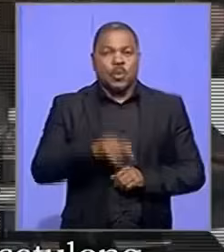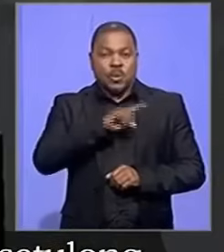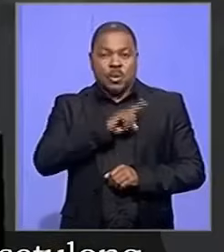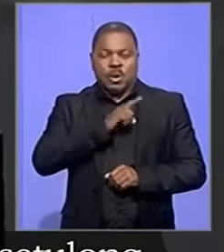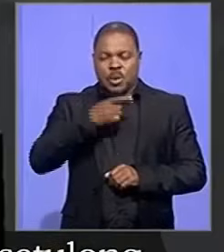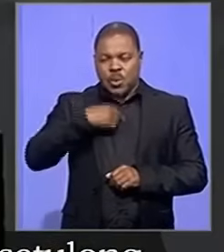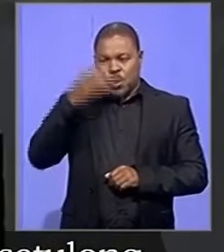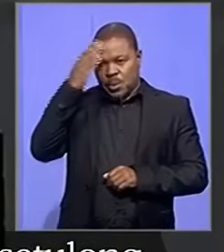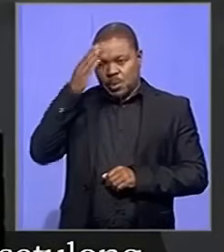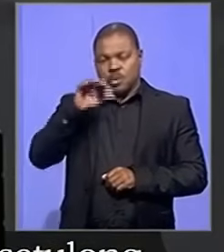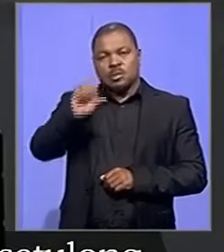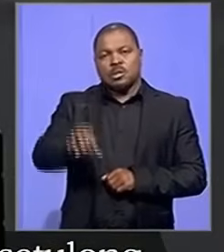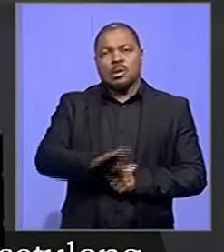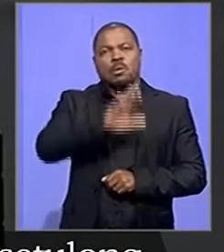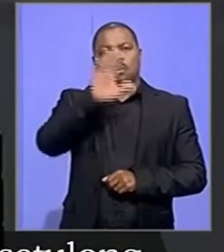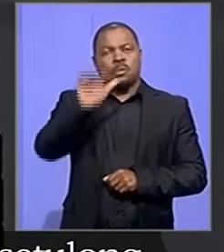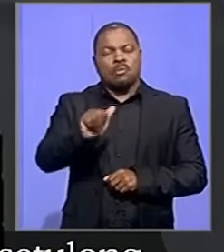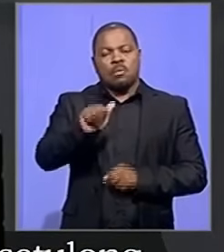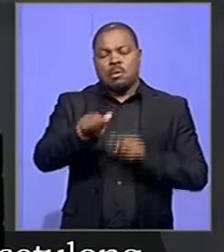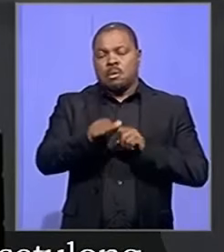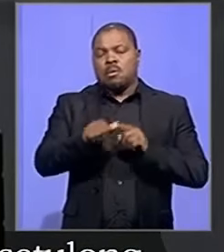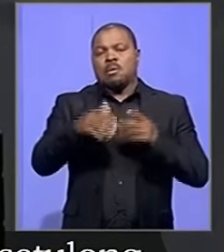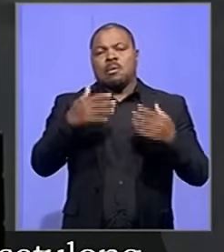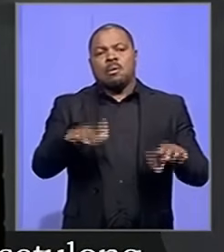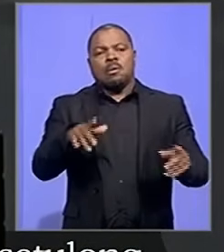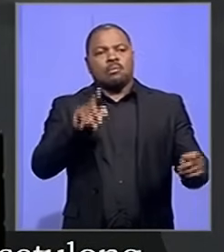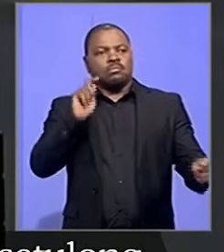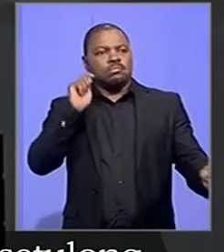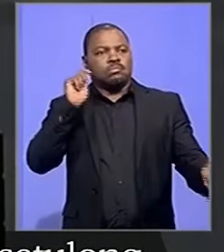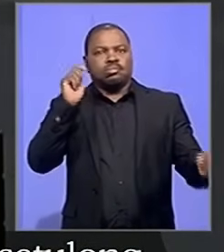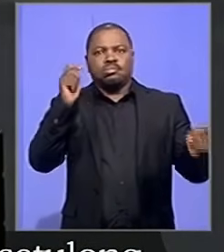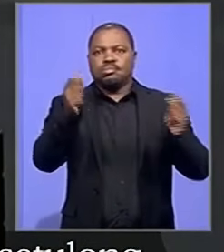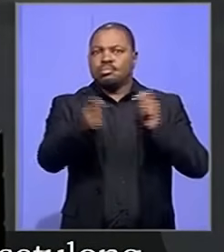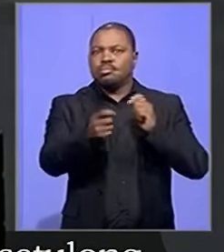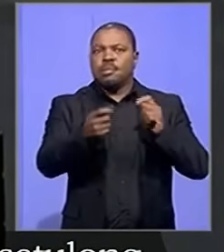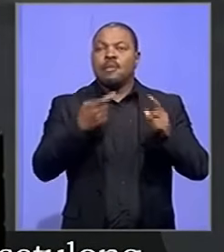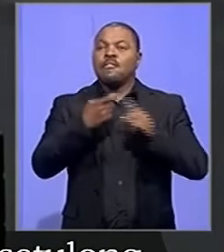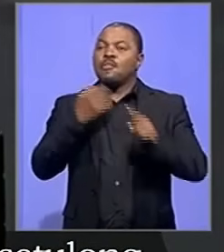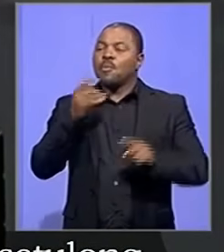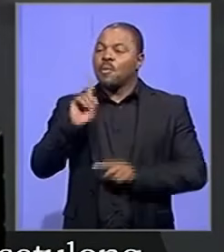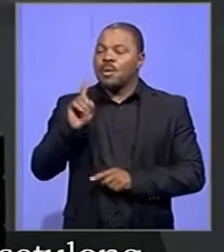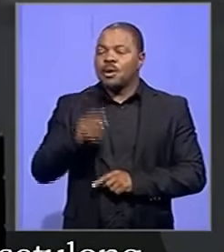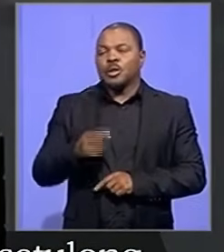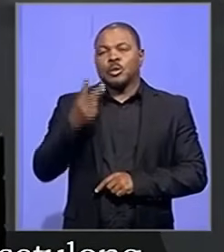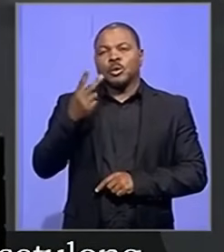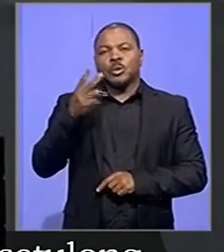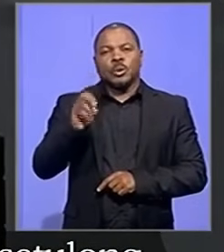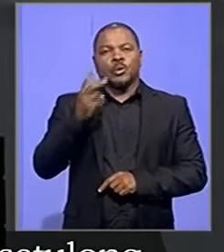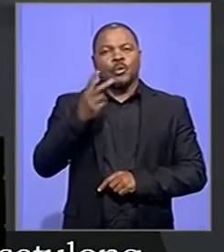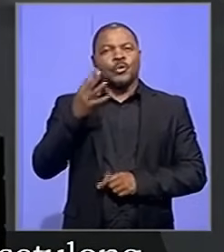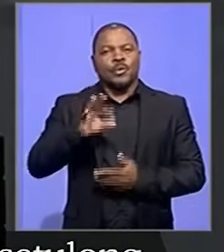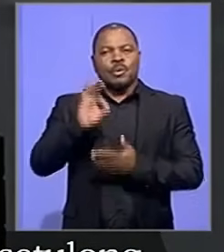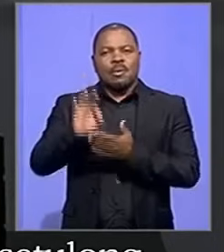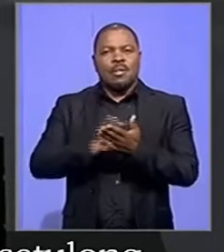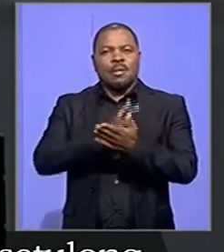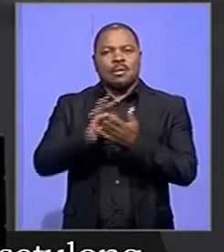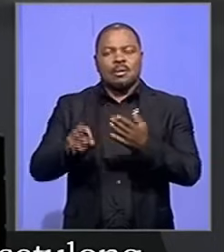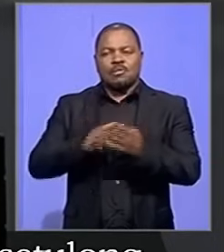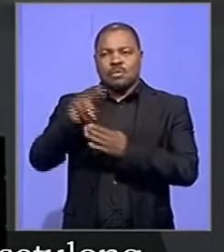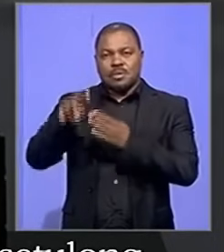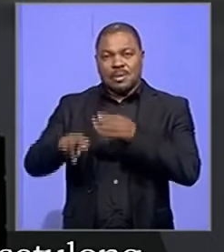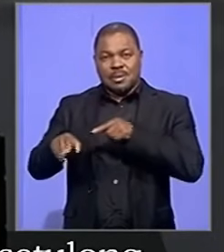South Africa is utterly changed by the 2024 election results and